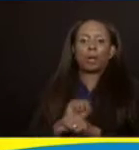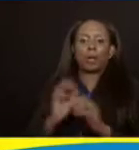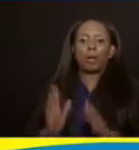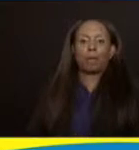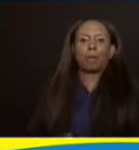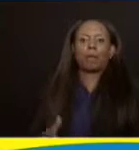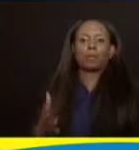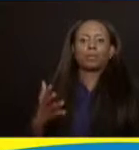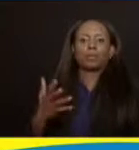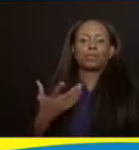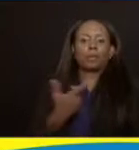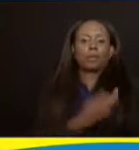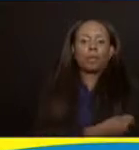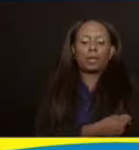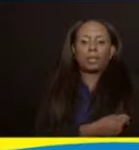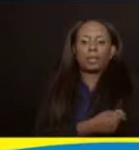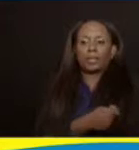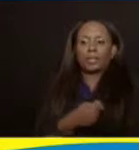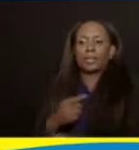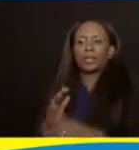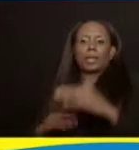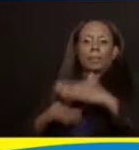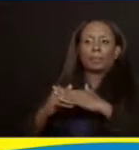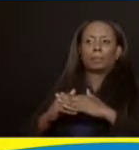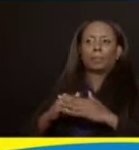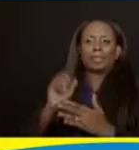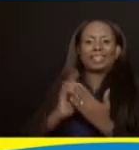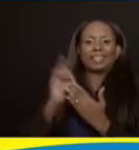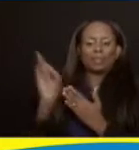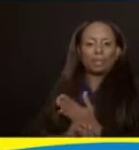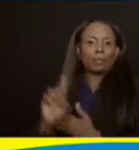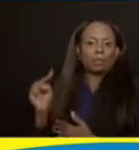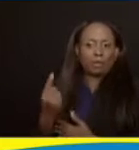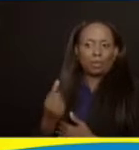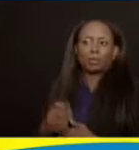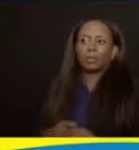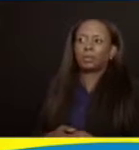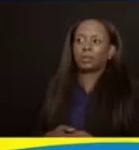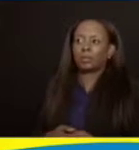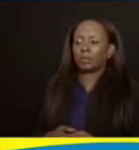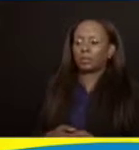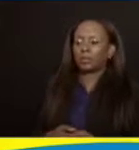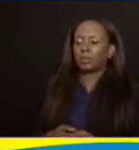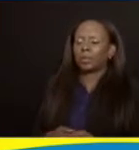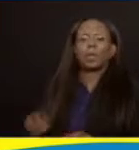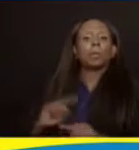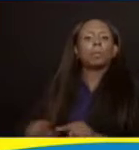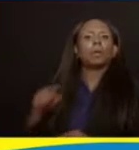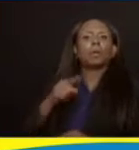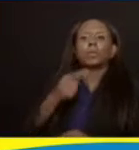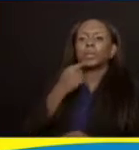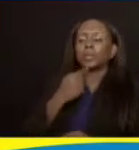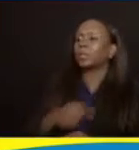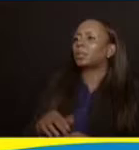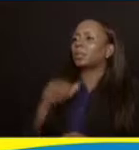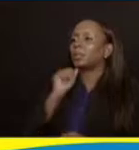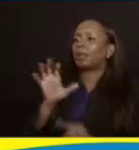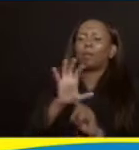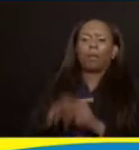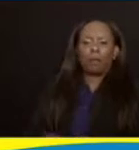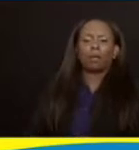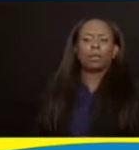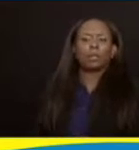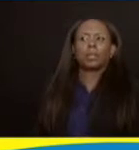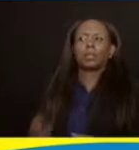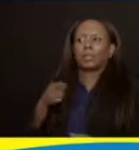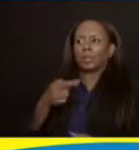by December 1st, and they wanted your government to institute a mandated vaccine. But you have said no mandated vaccine, you